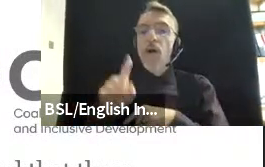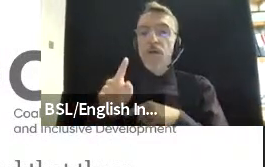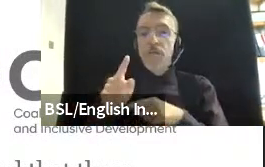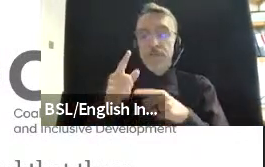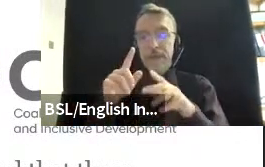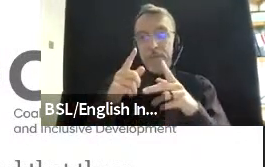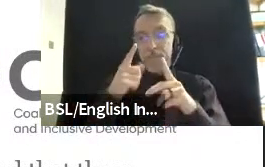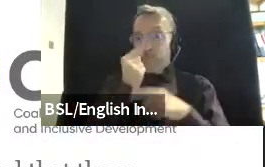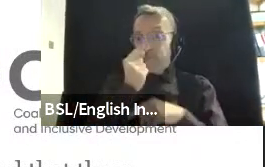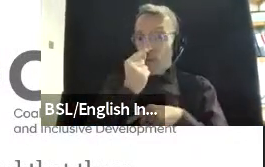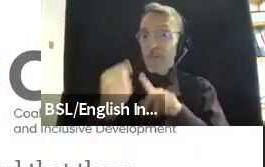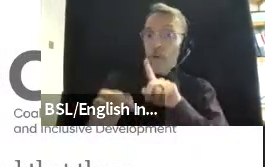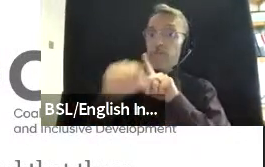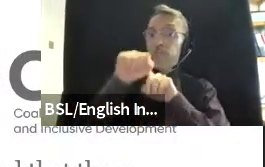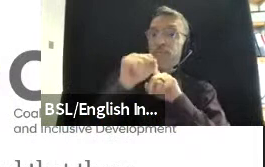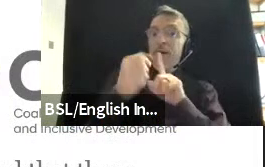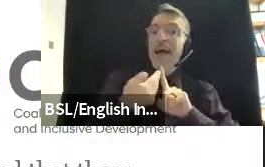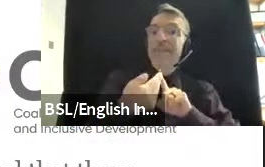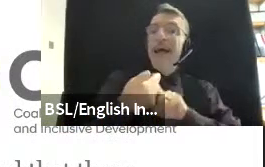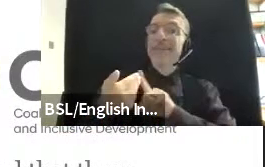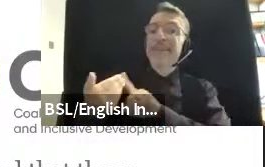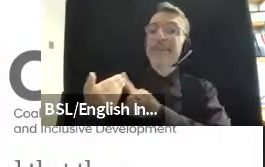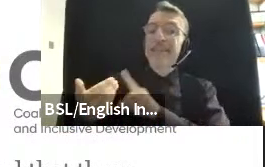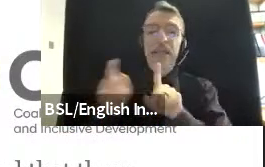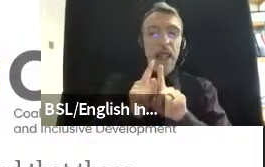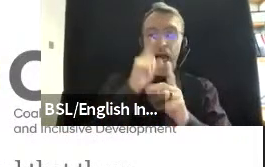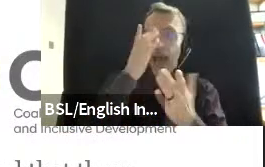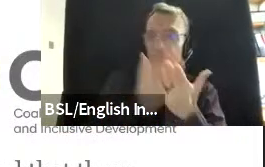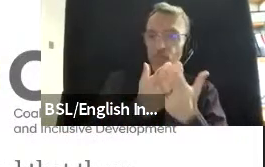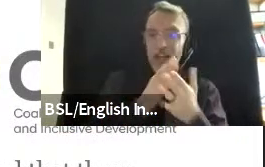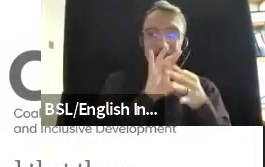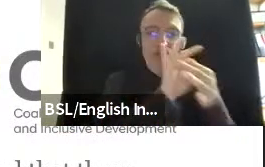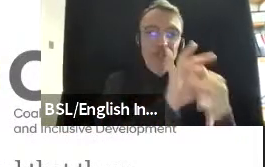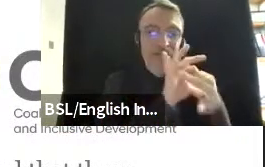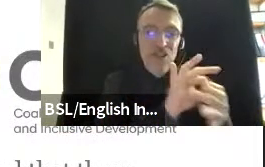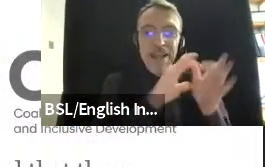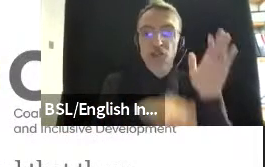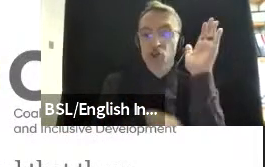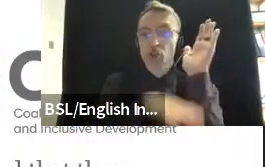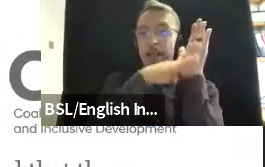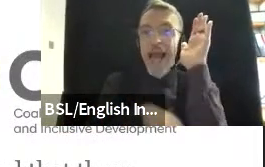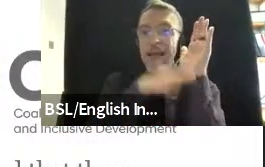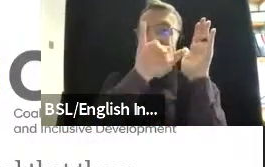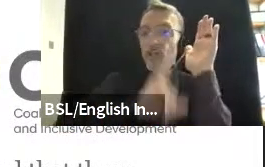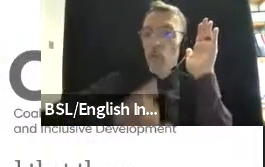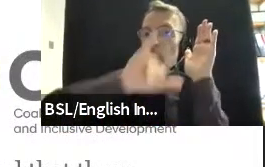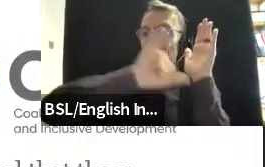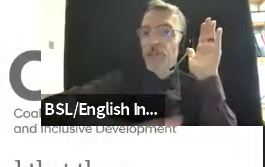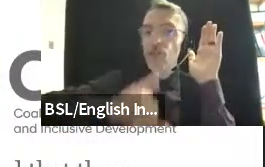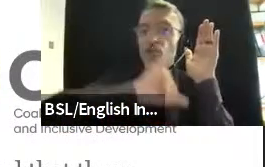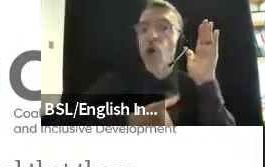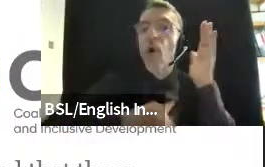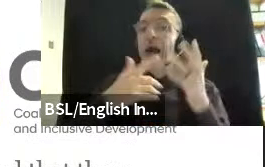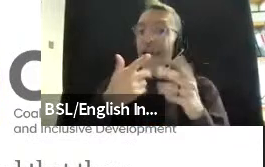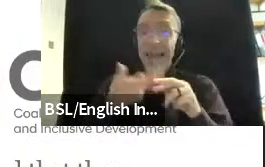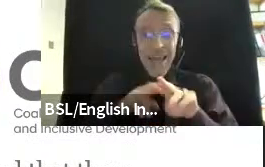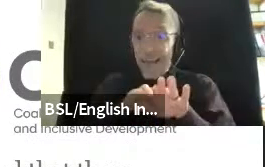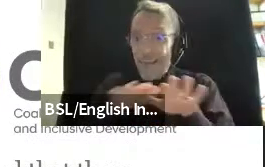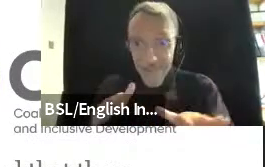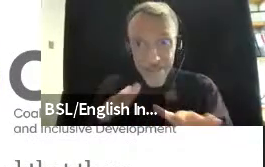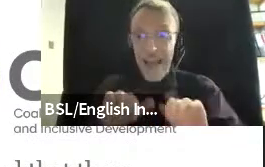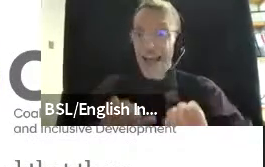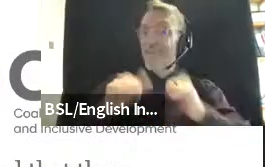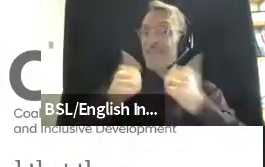of other identity factors, such as religious affiliation or caste. Otherwise, there's a risk that the effectiveness